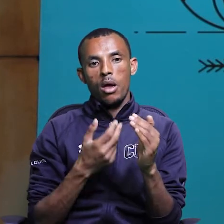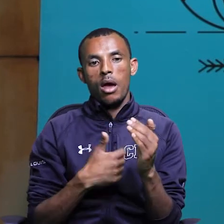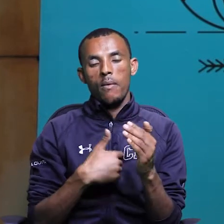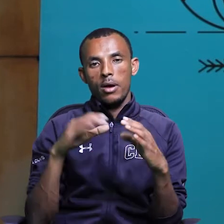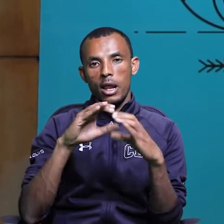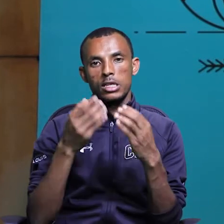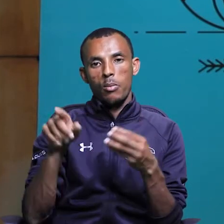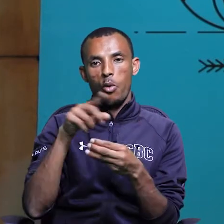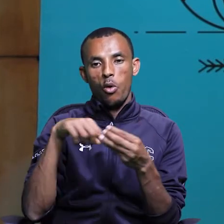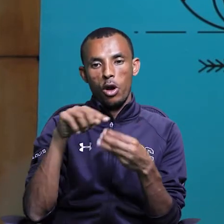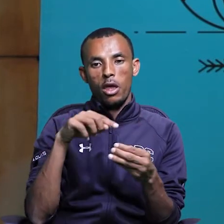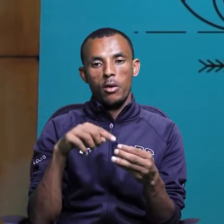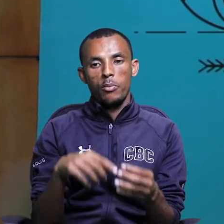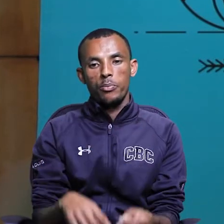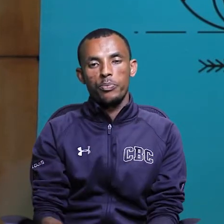boundaries.